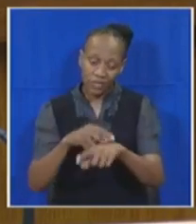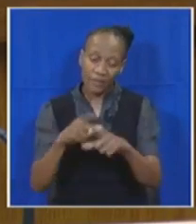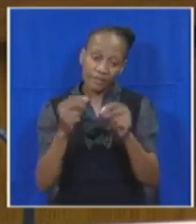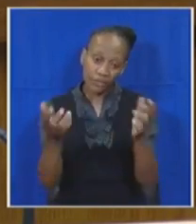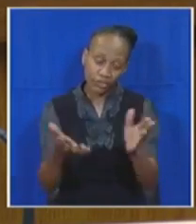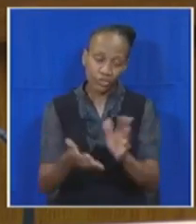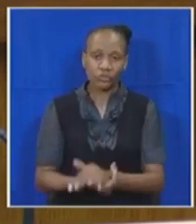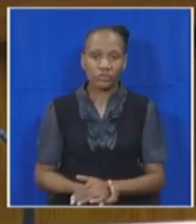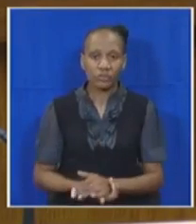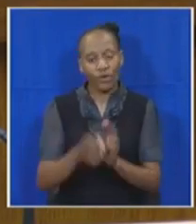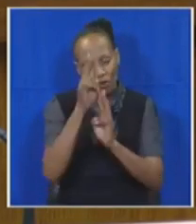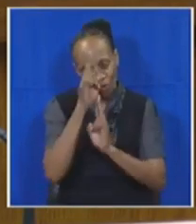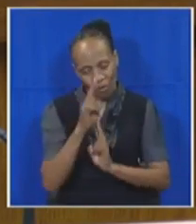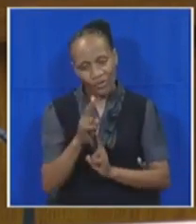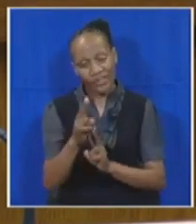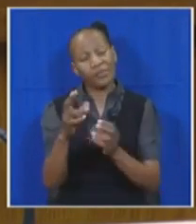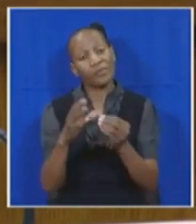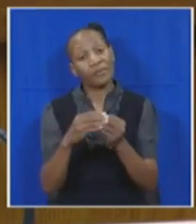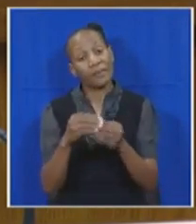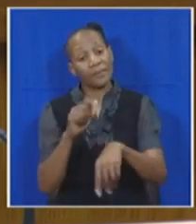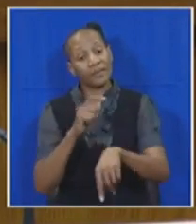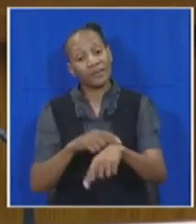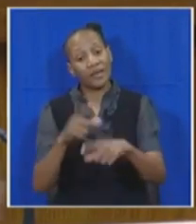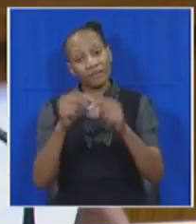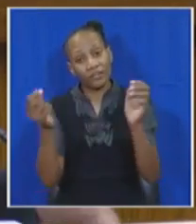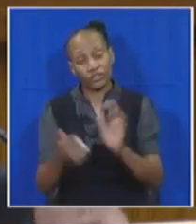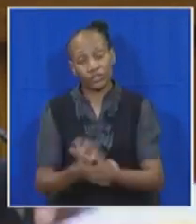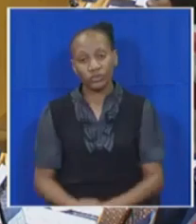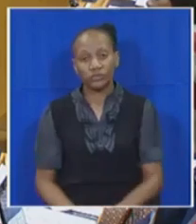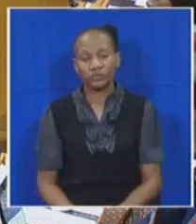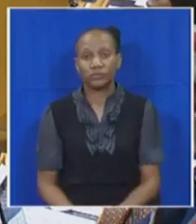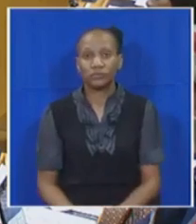certainly do not know us in Your unemployment. time is expired. Thank you, Chair.